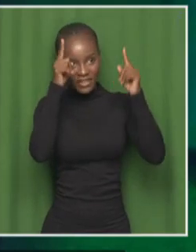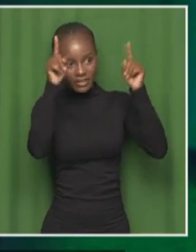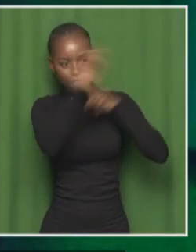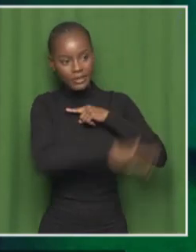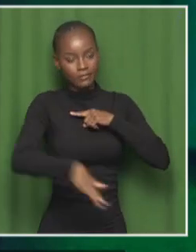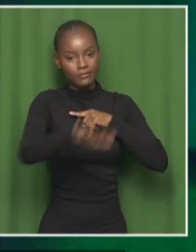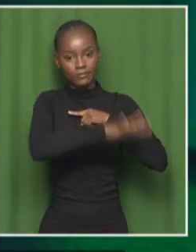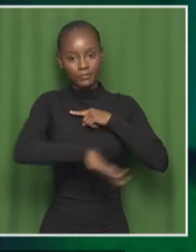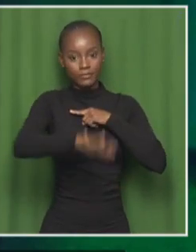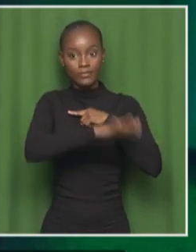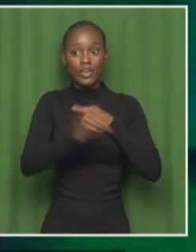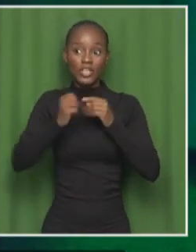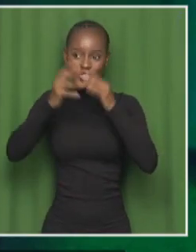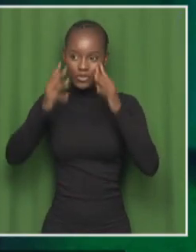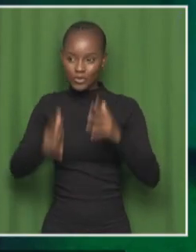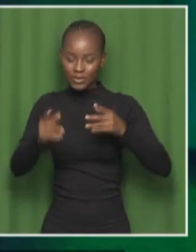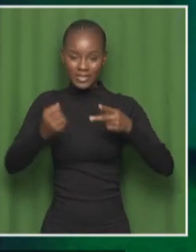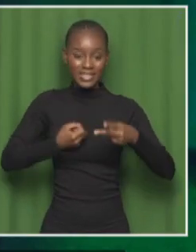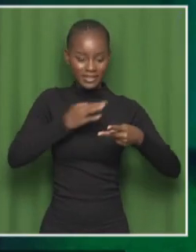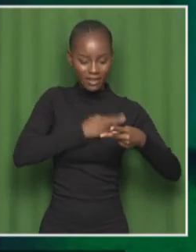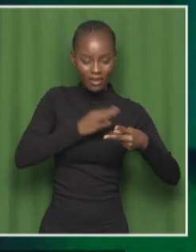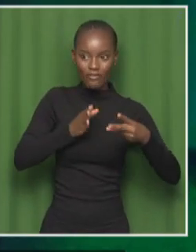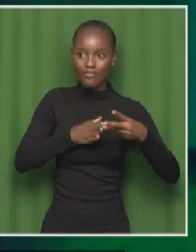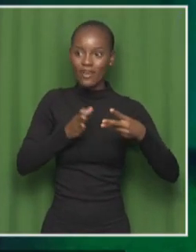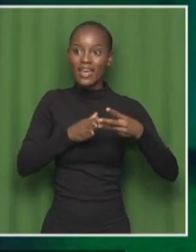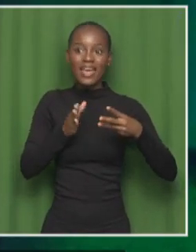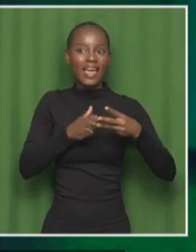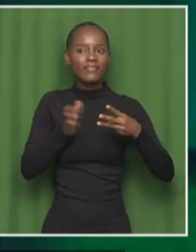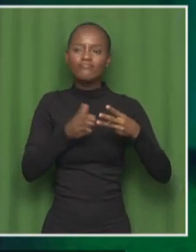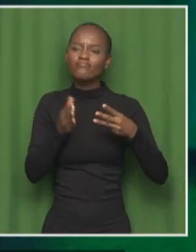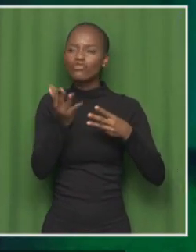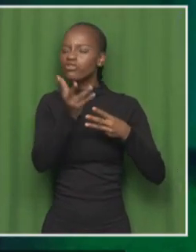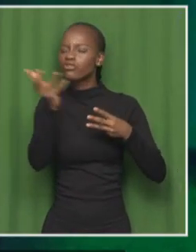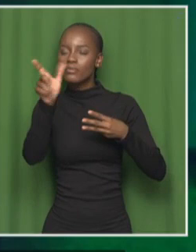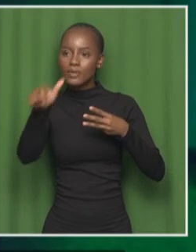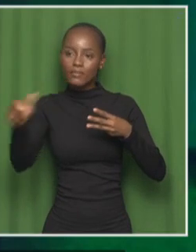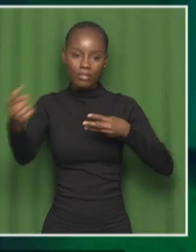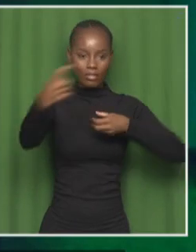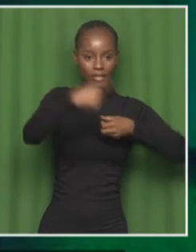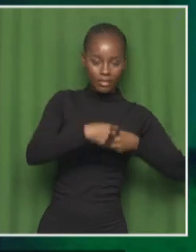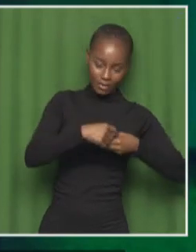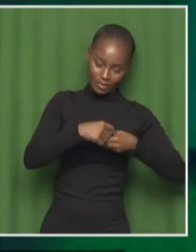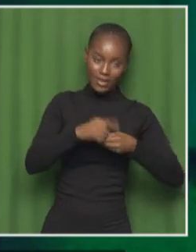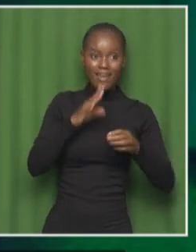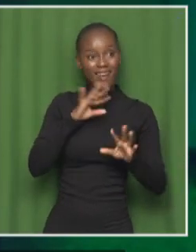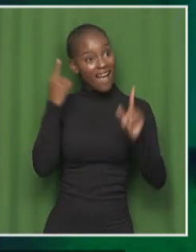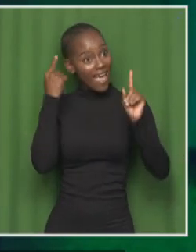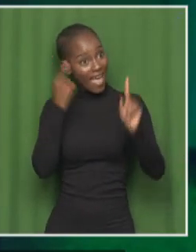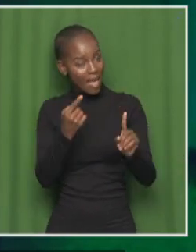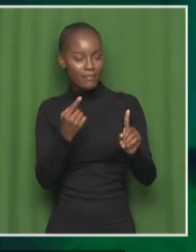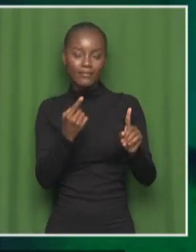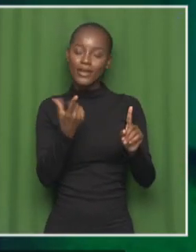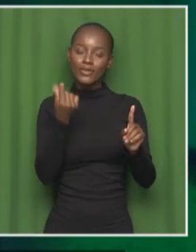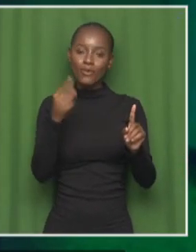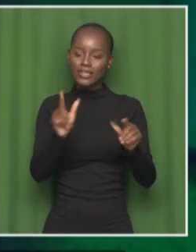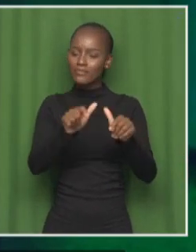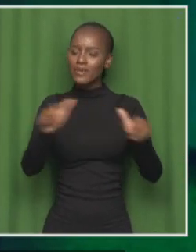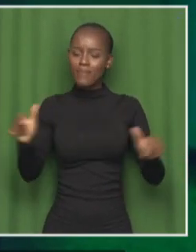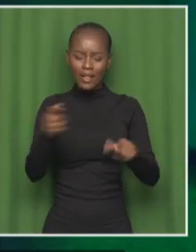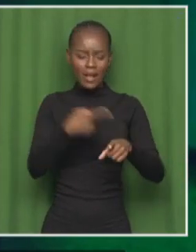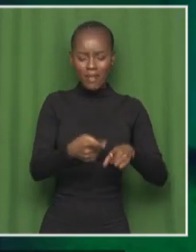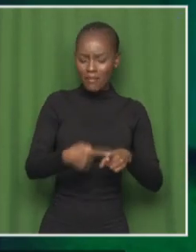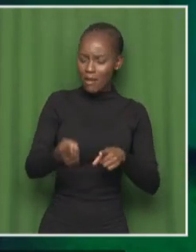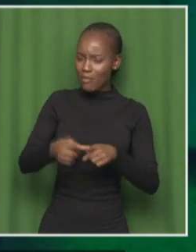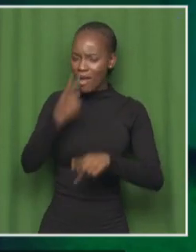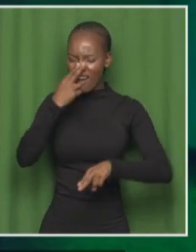to students, staff and alumni. And the aim is to just firstly have a place where people can have fun, where they can learn the